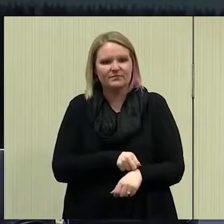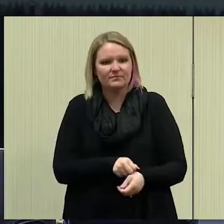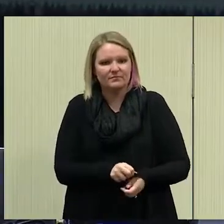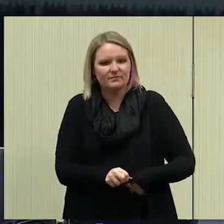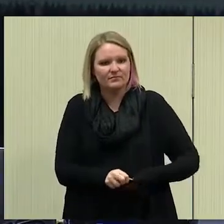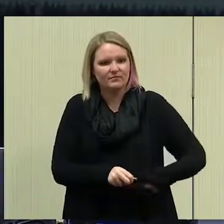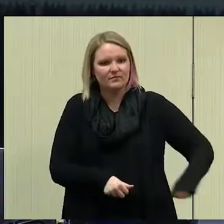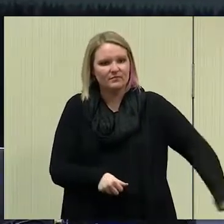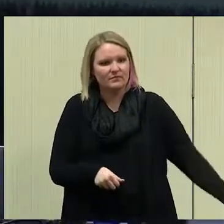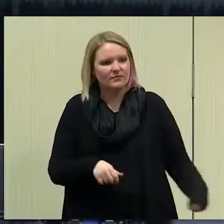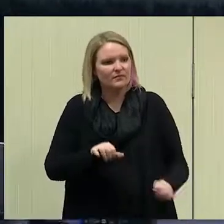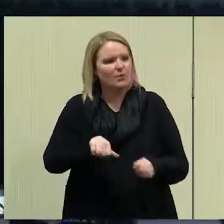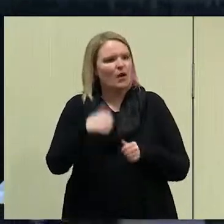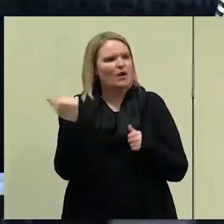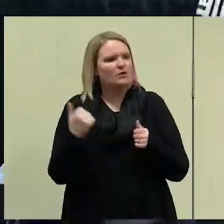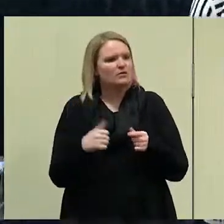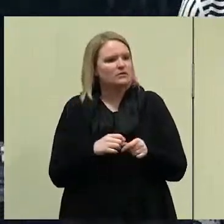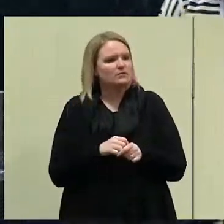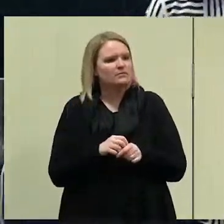Yeah.